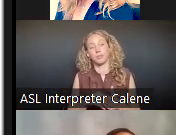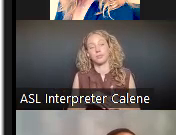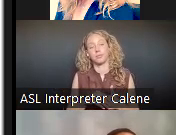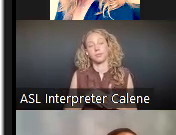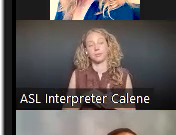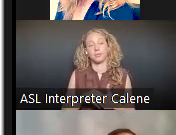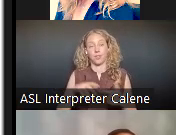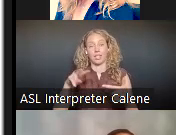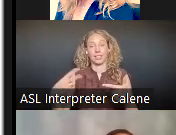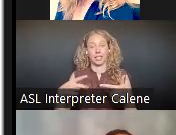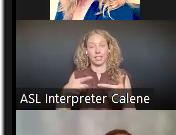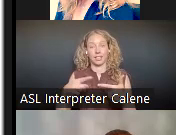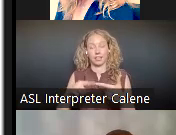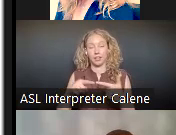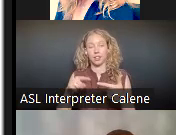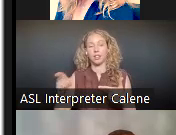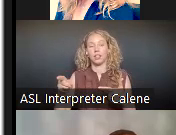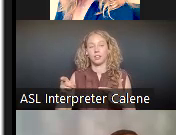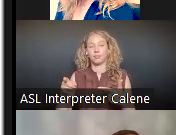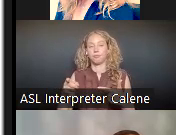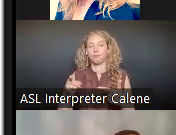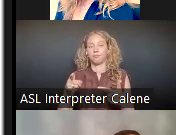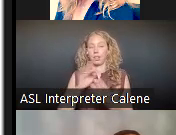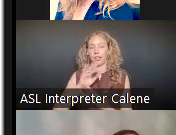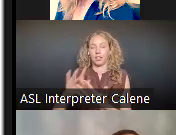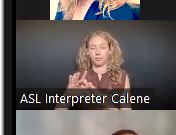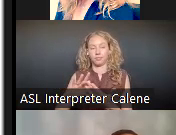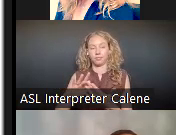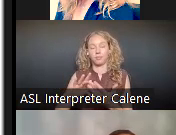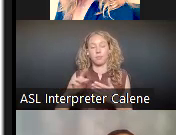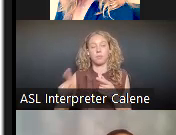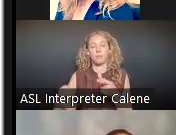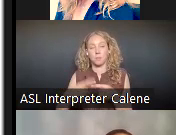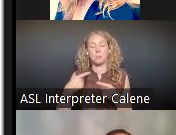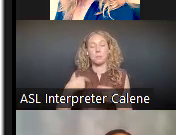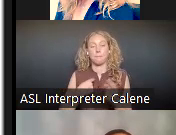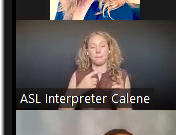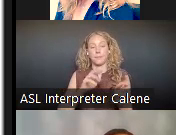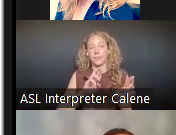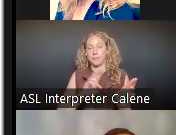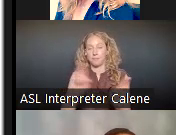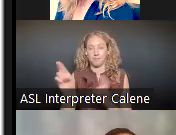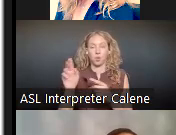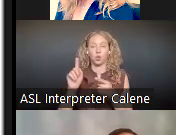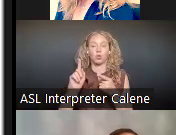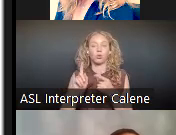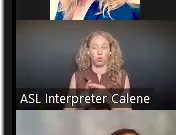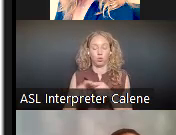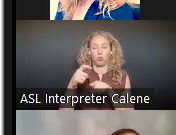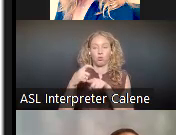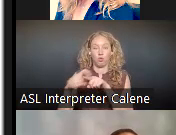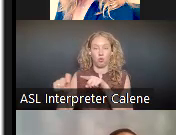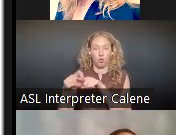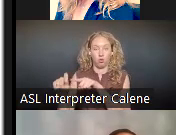The second step is the contact step. So when we're getting ready to make these calls, right,